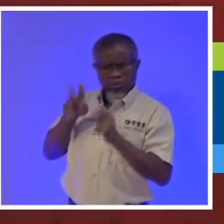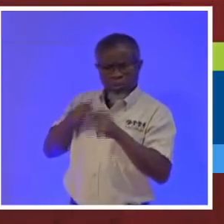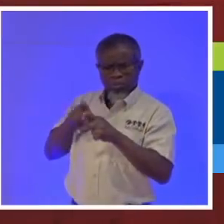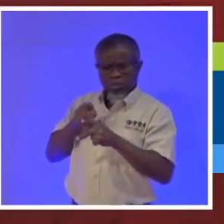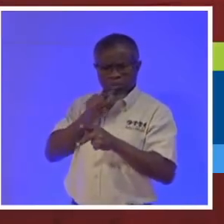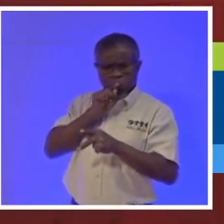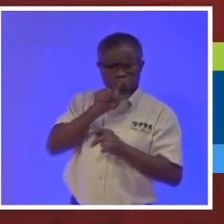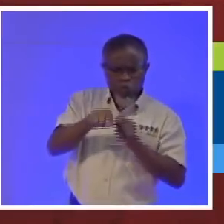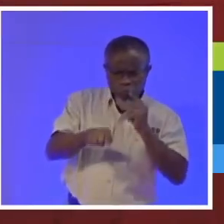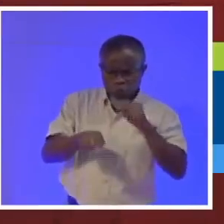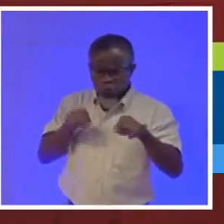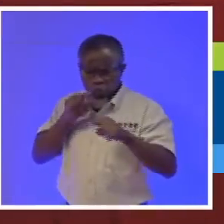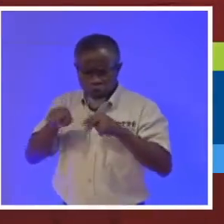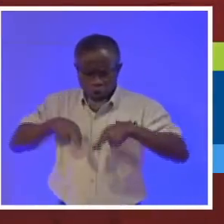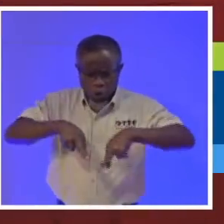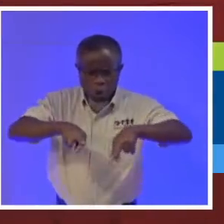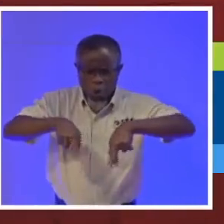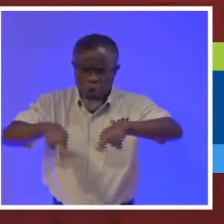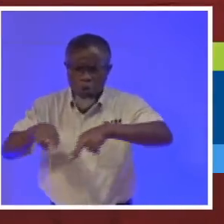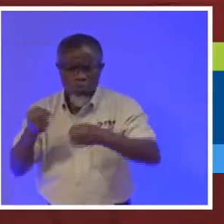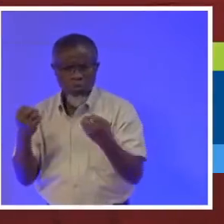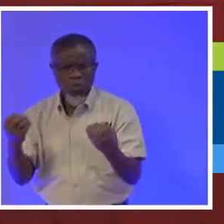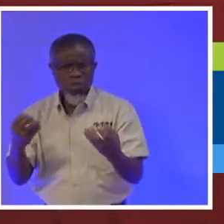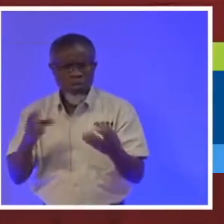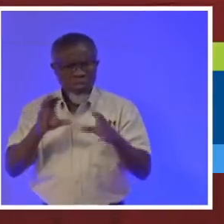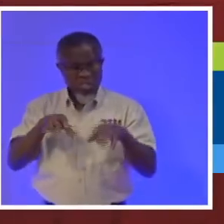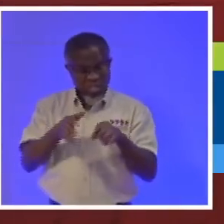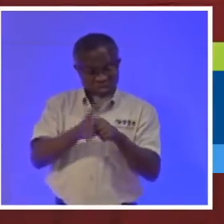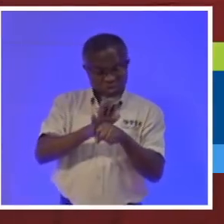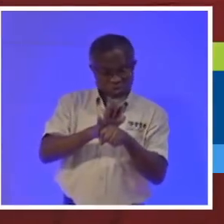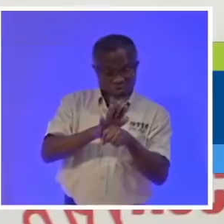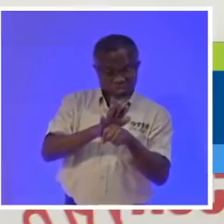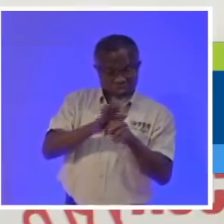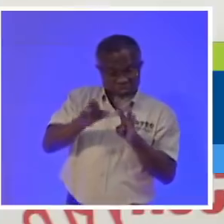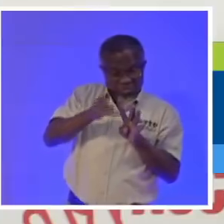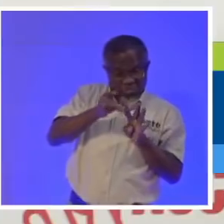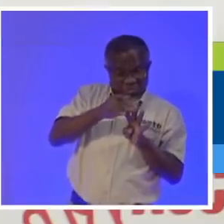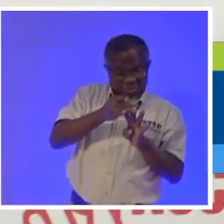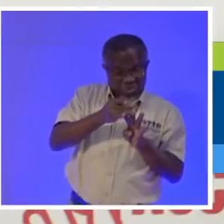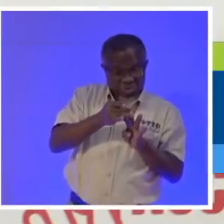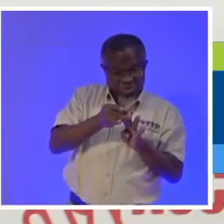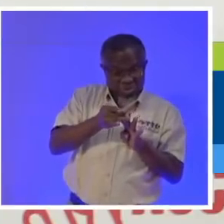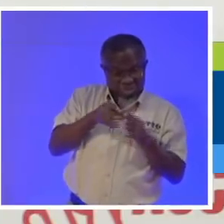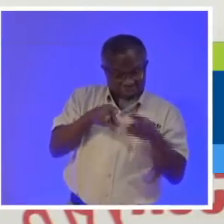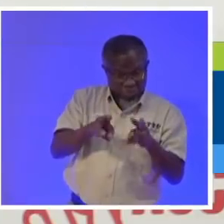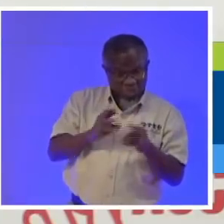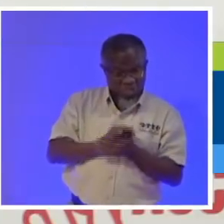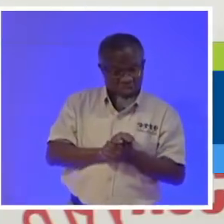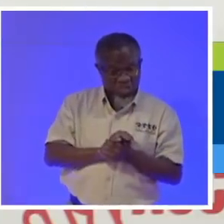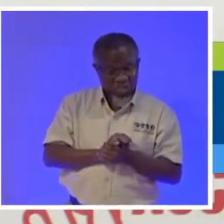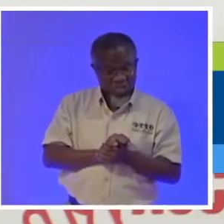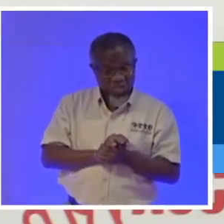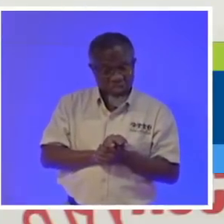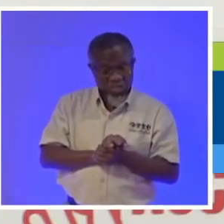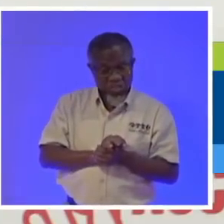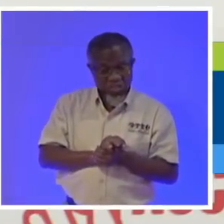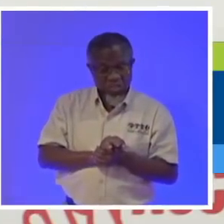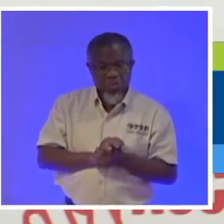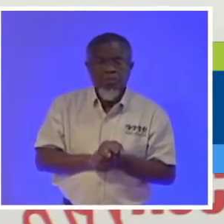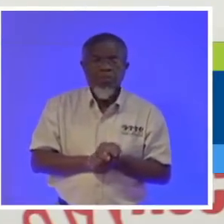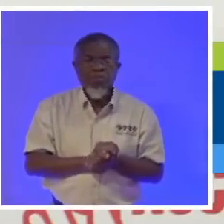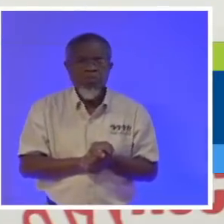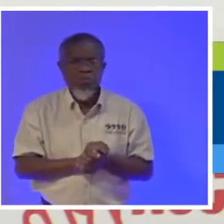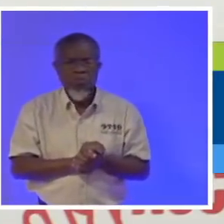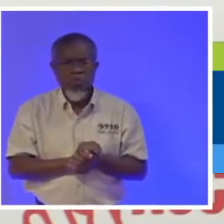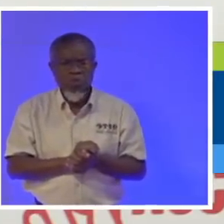this way? Dr. Hines, you'll take that one? Okay, I think I will take that one. It's an interesting question. It's one that we had addressed quite early on in the